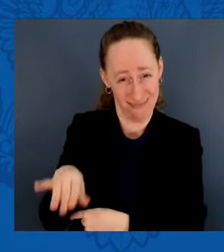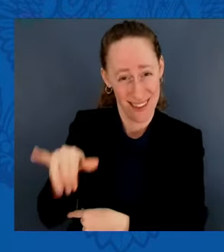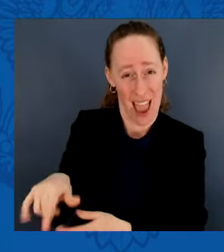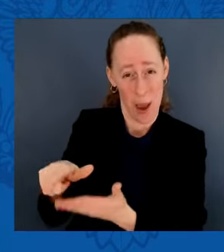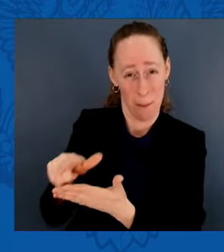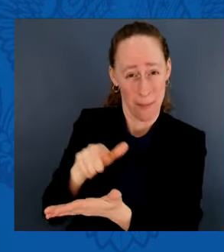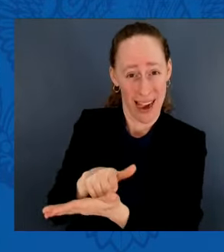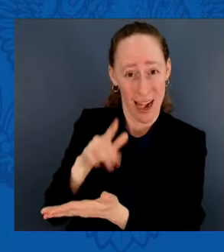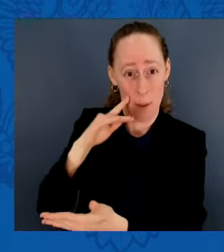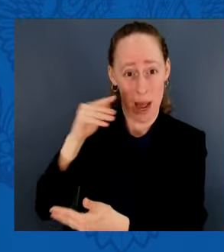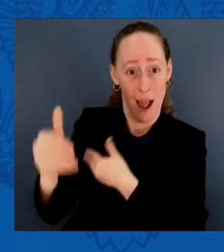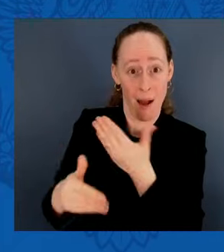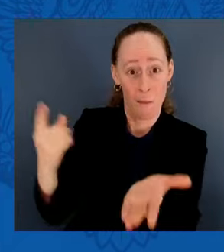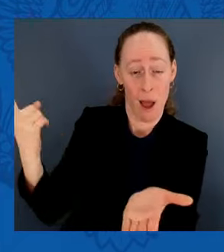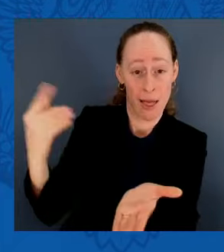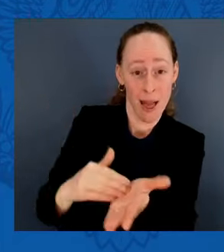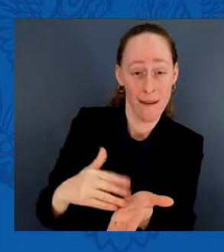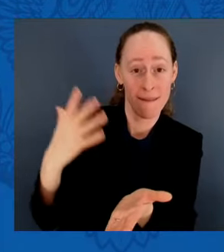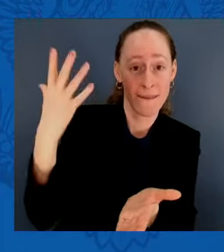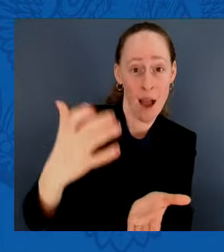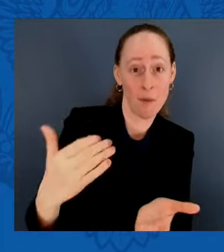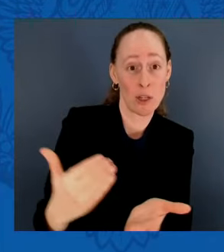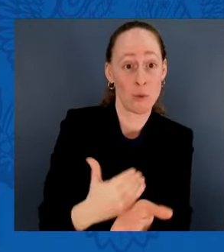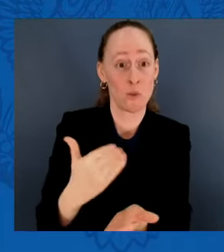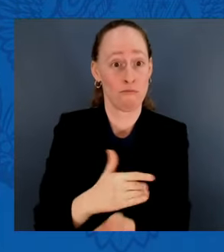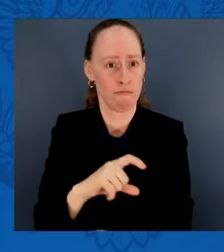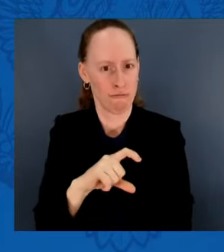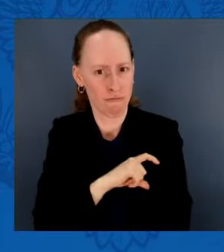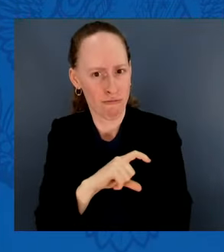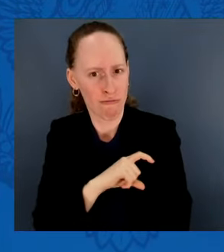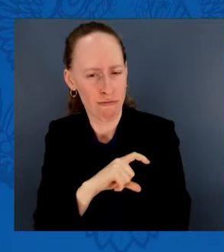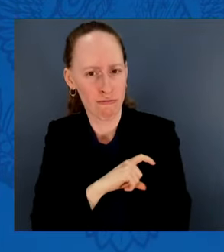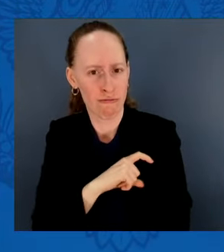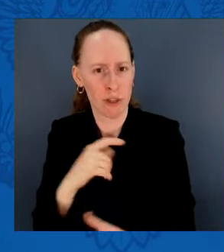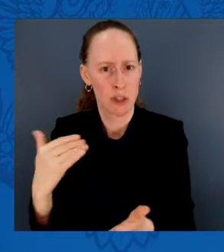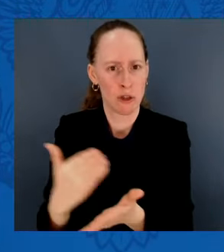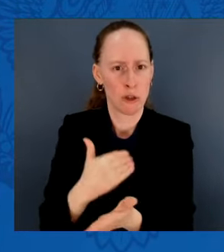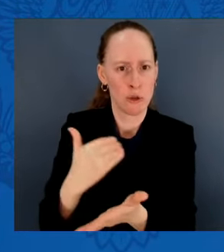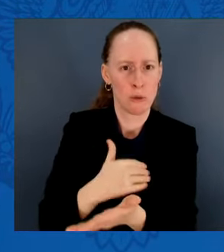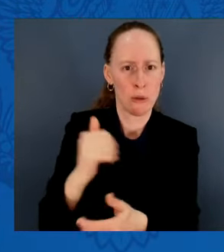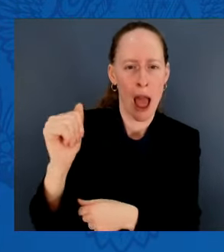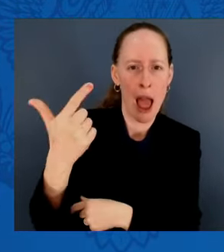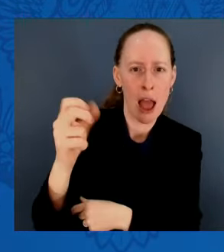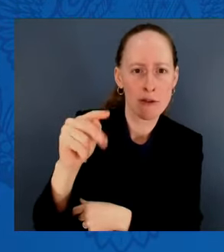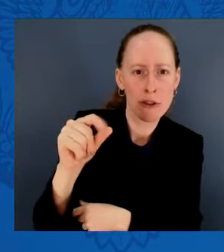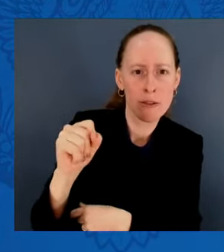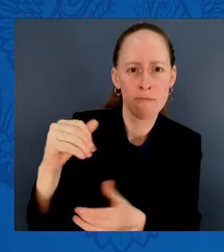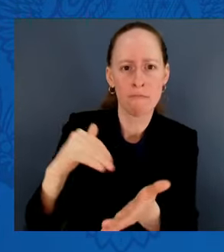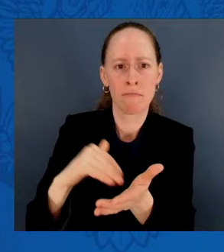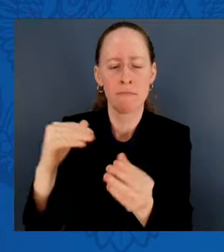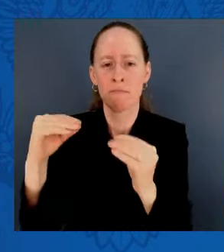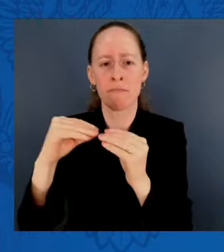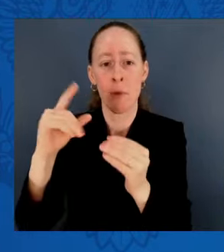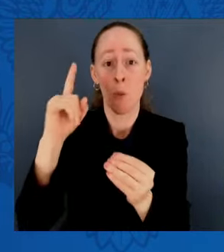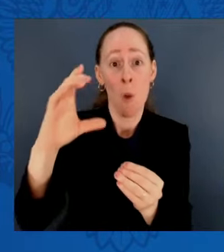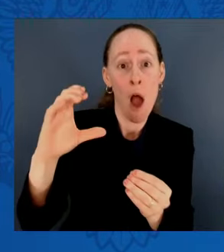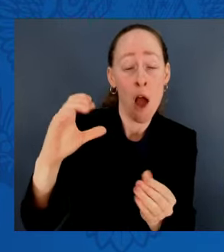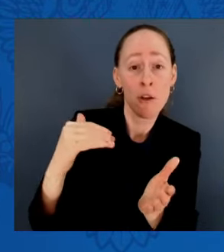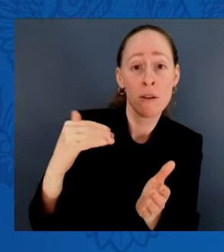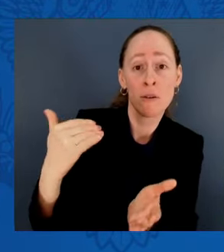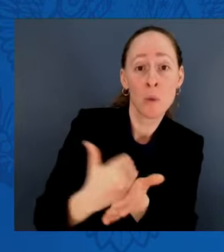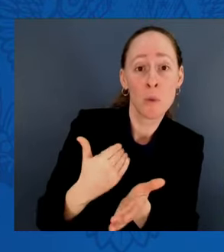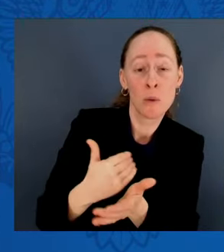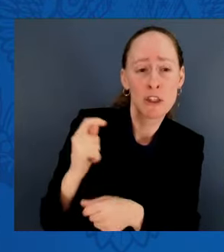judges, help tackle the backload of 2 million cases, 4,300 more asylum officers, and new policies so they can resolve cases